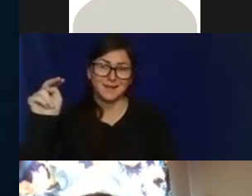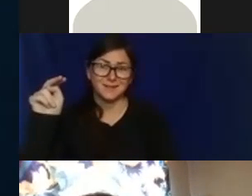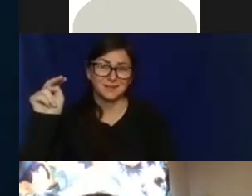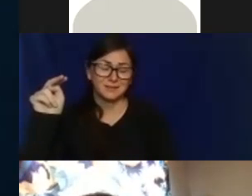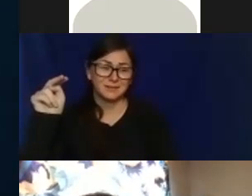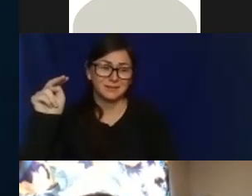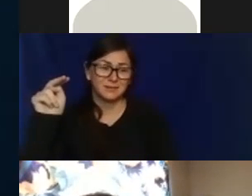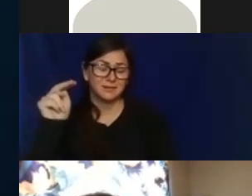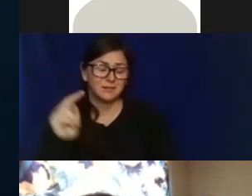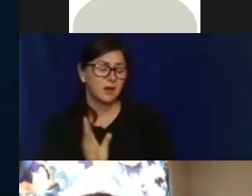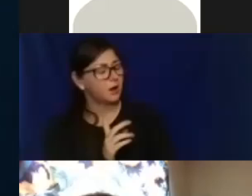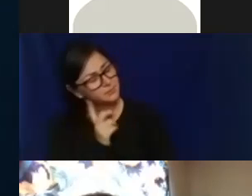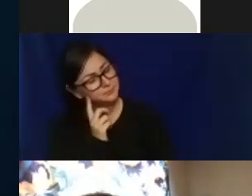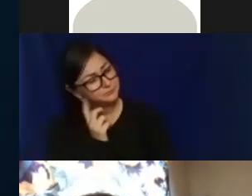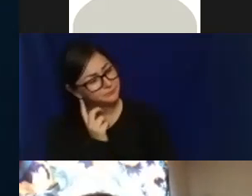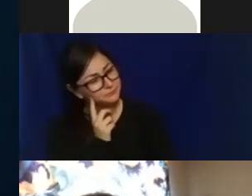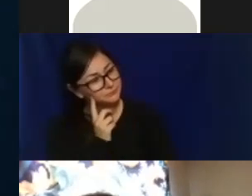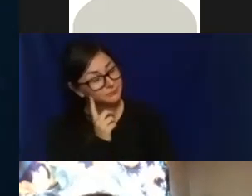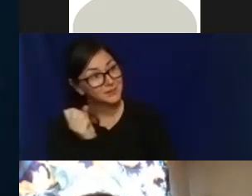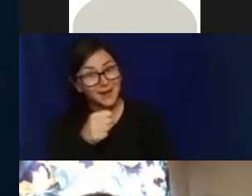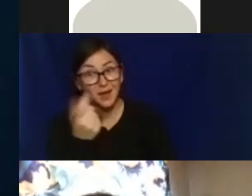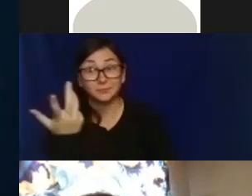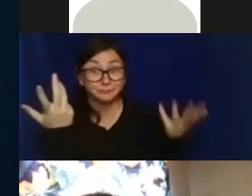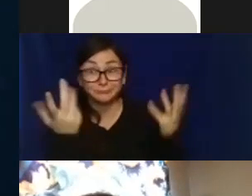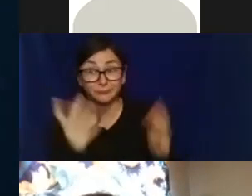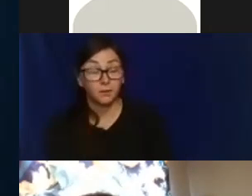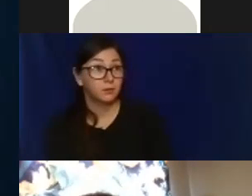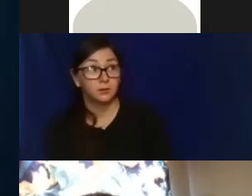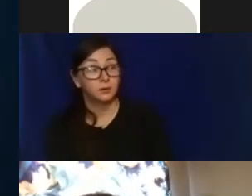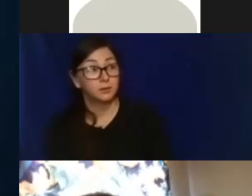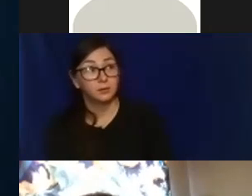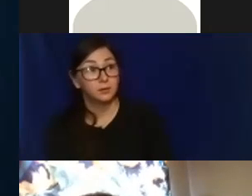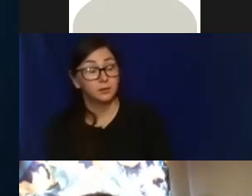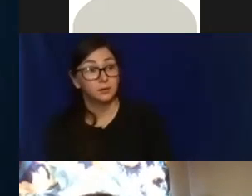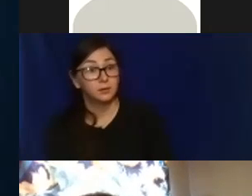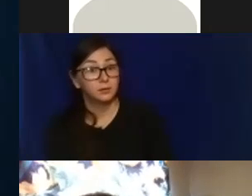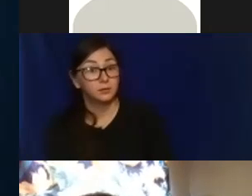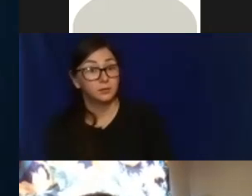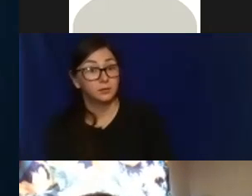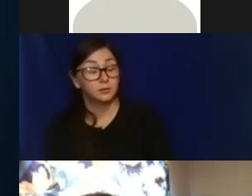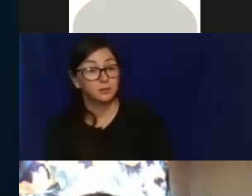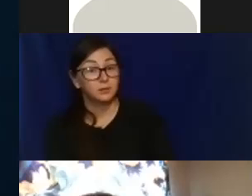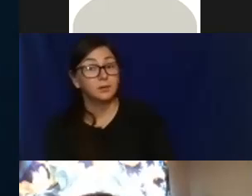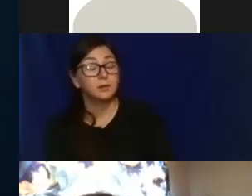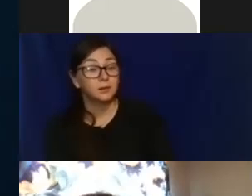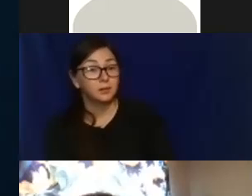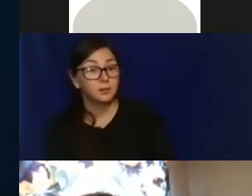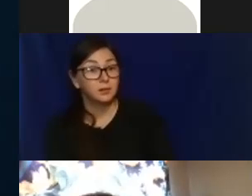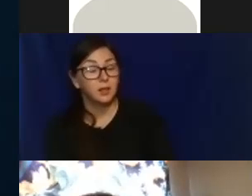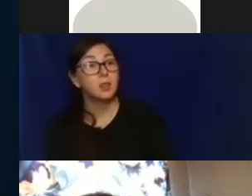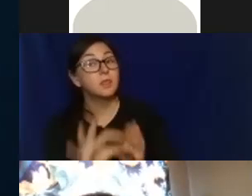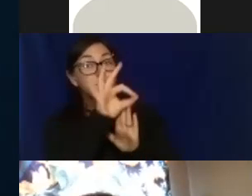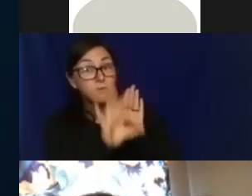And yeah, so like Okay. the formula I thought I came up